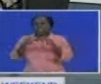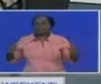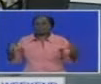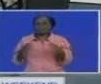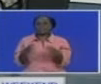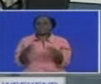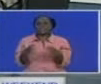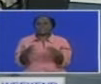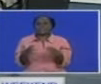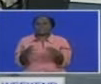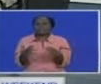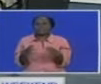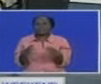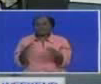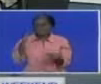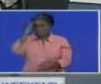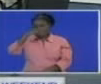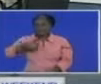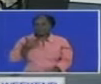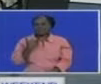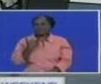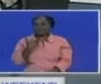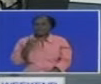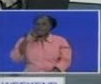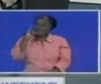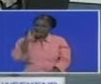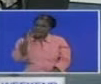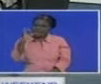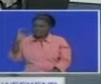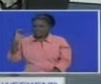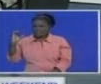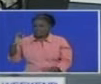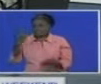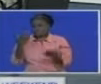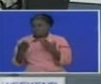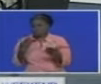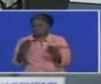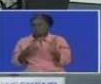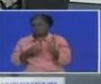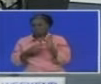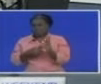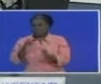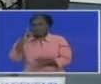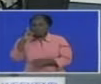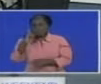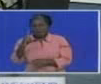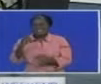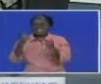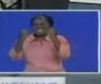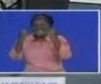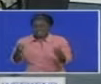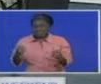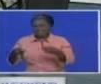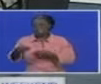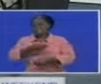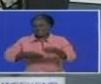think? Well, Yvonne, the ICC, it would appear to me, is one of those difficult